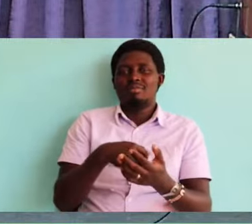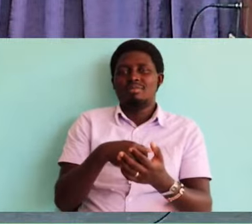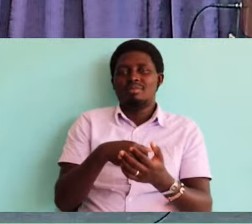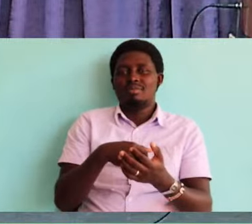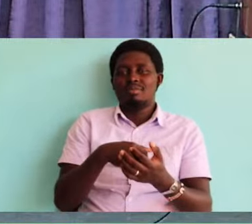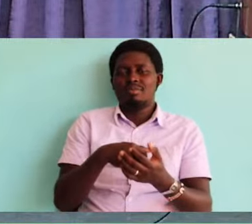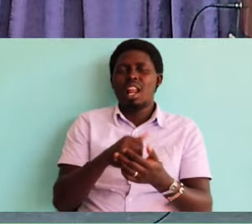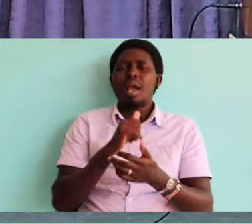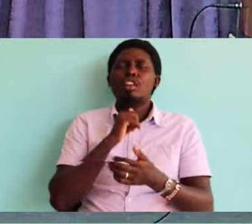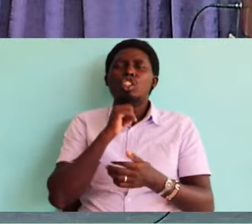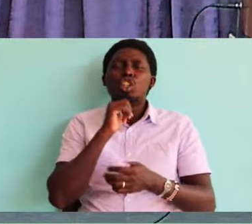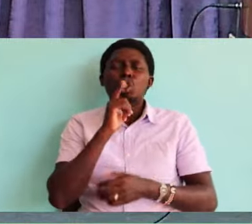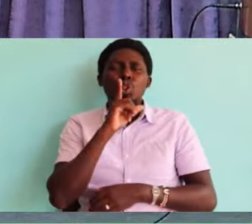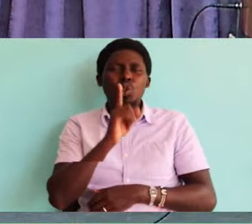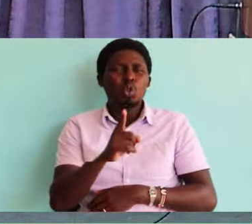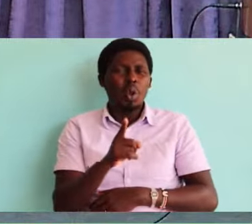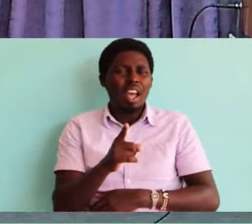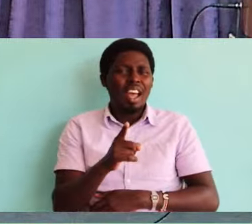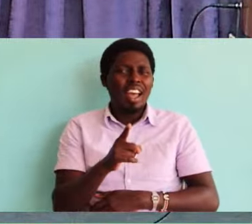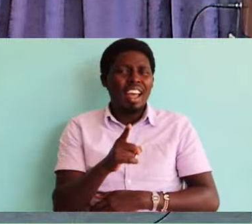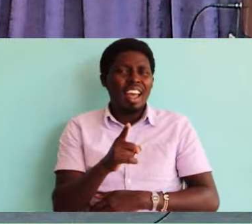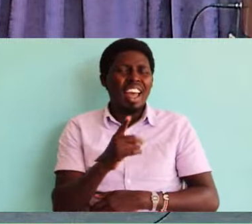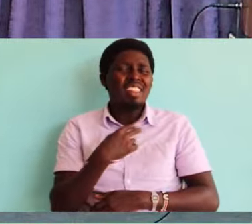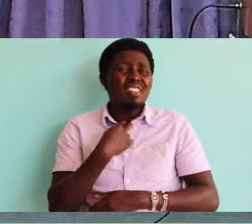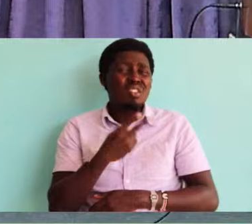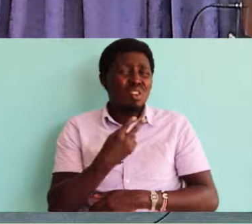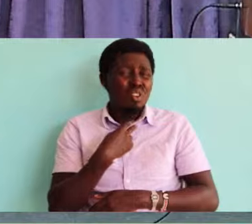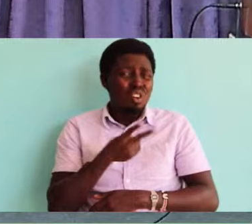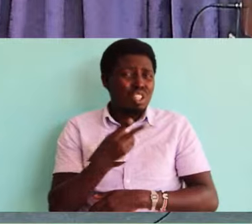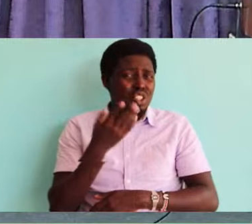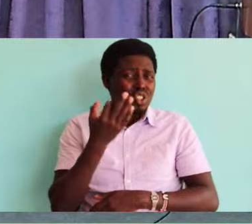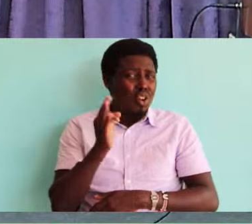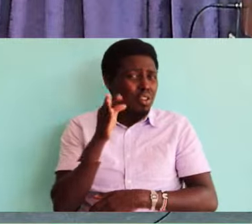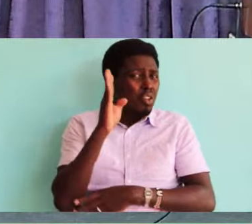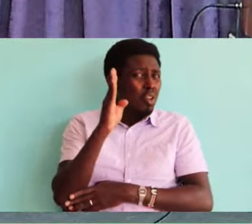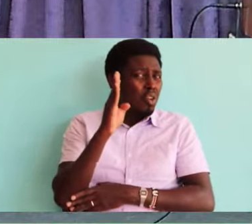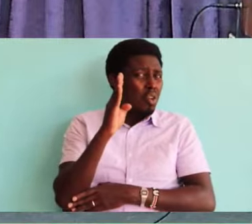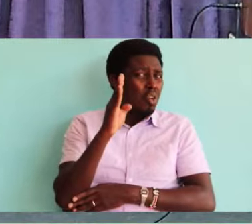I'm not sure the tone God used to speak to Cain,